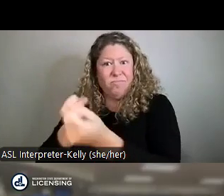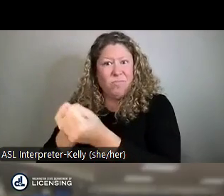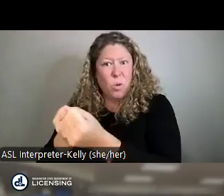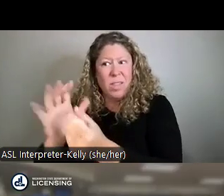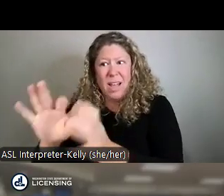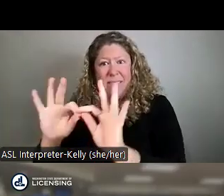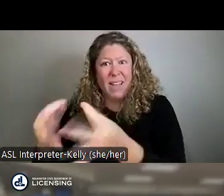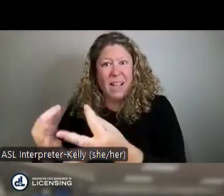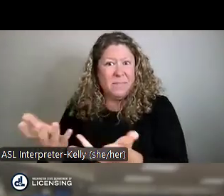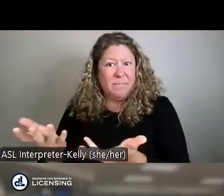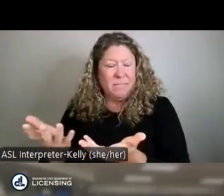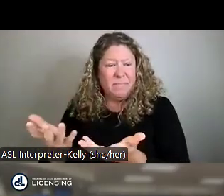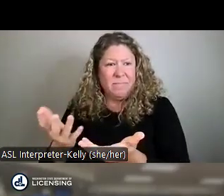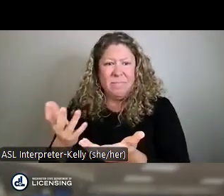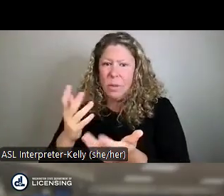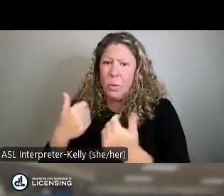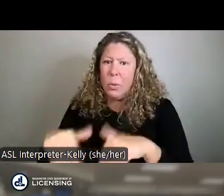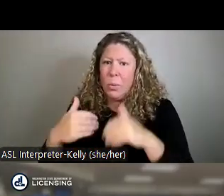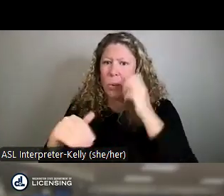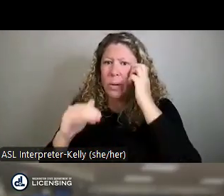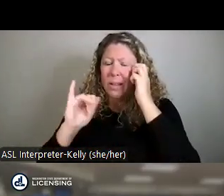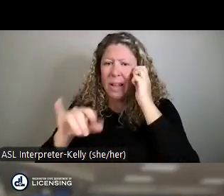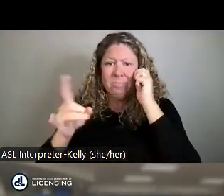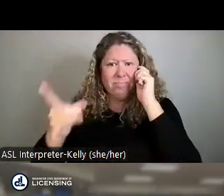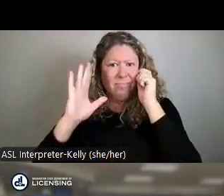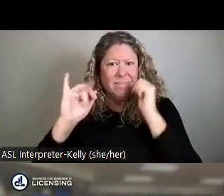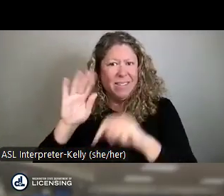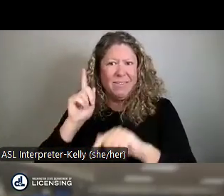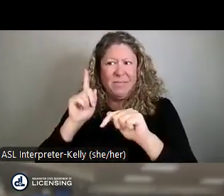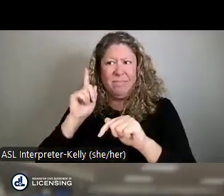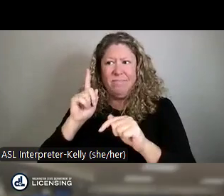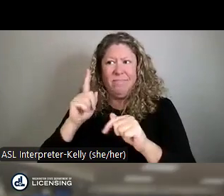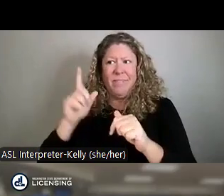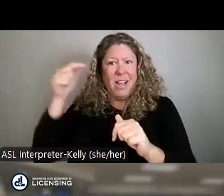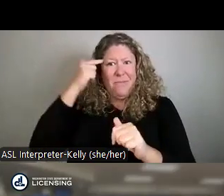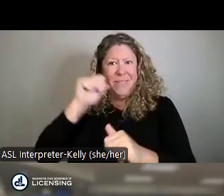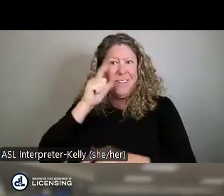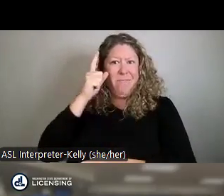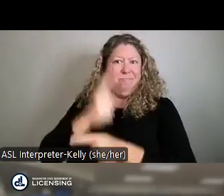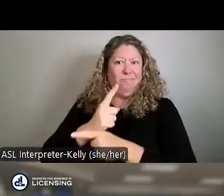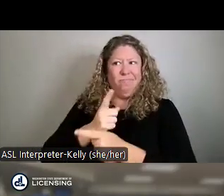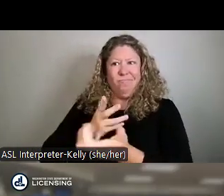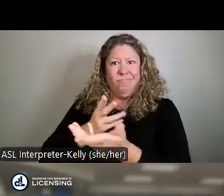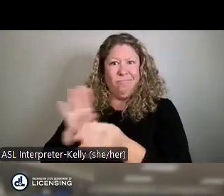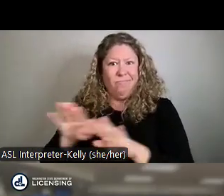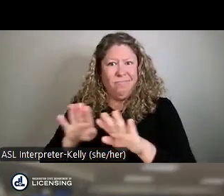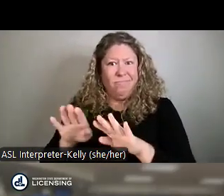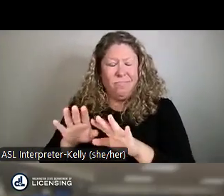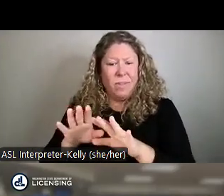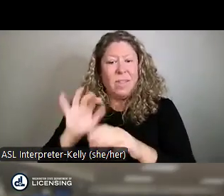right. So the good news is when we do get it right, when we listen and respond to customer